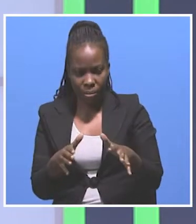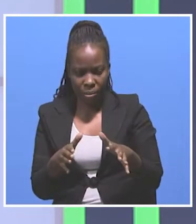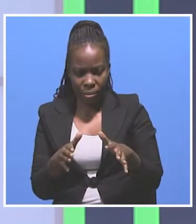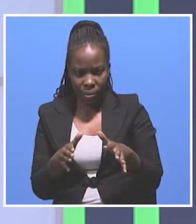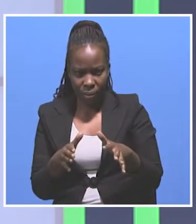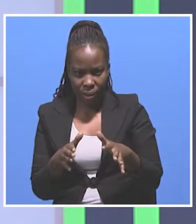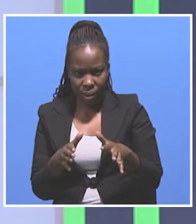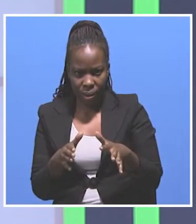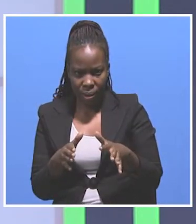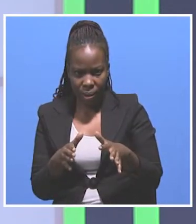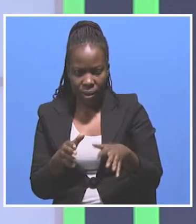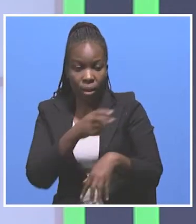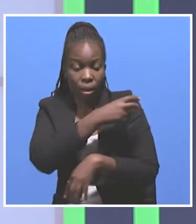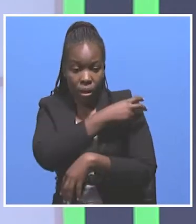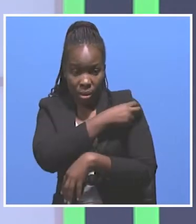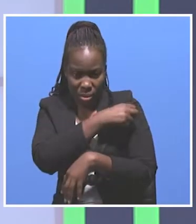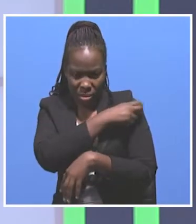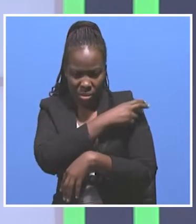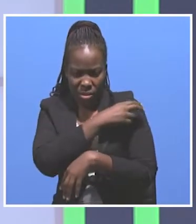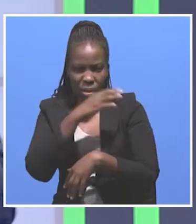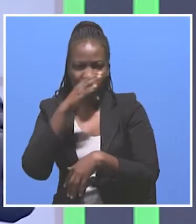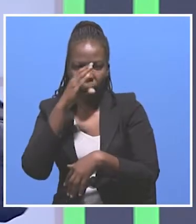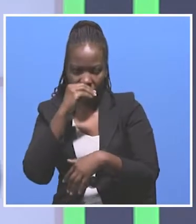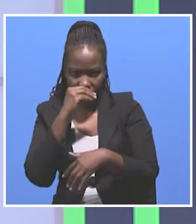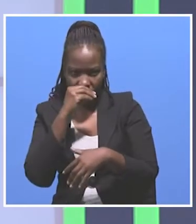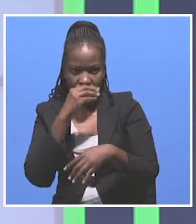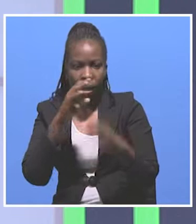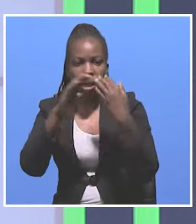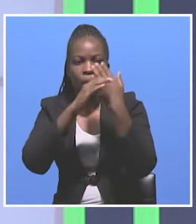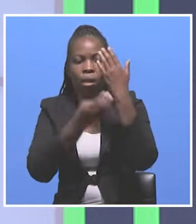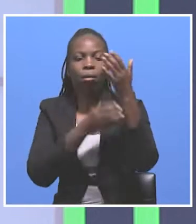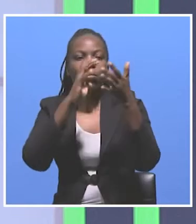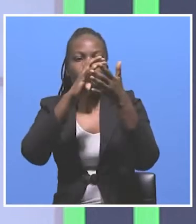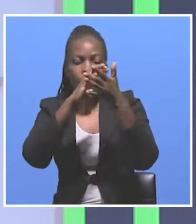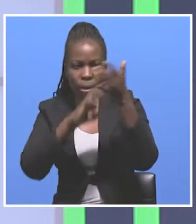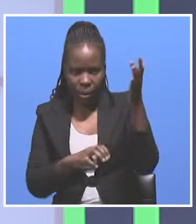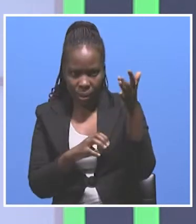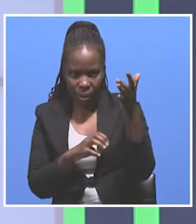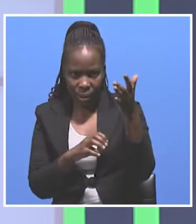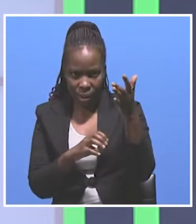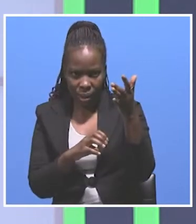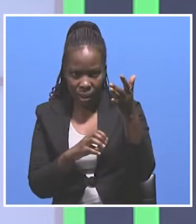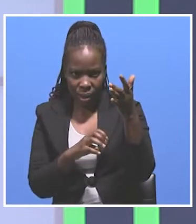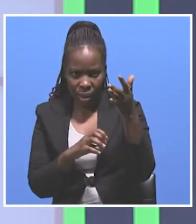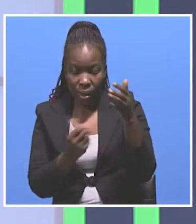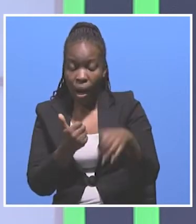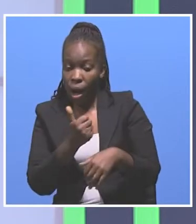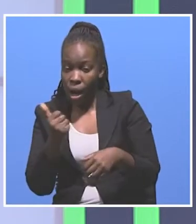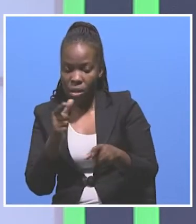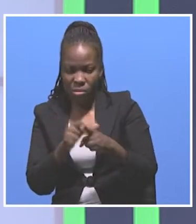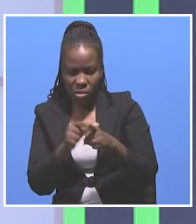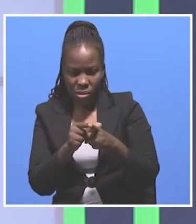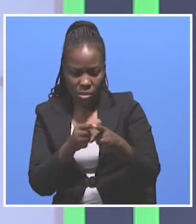medically speaking, we call it an abortion. Social acceptable terminology, we call it a